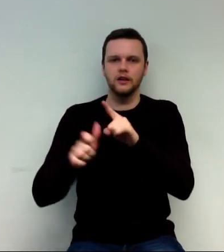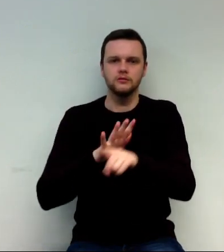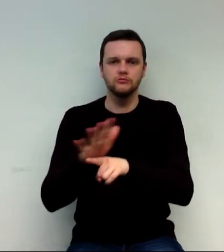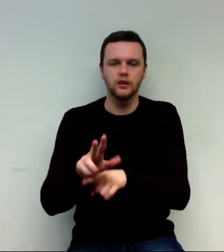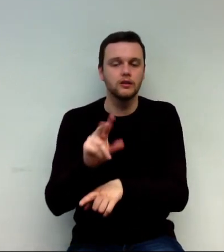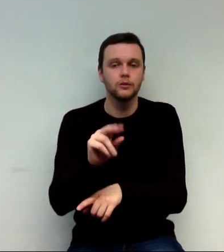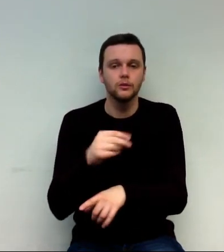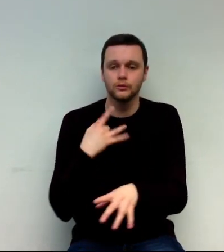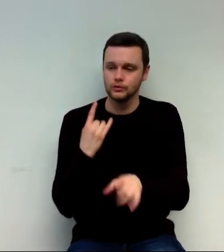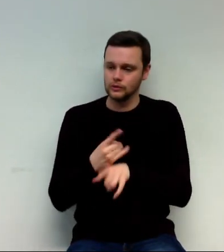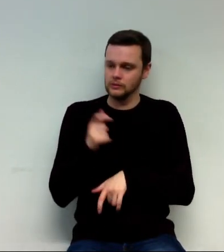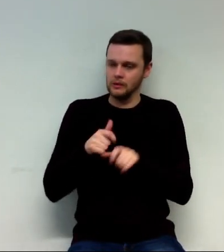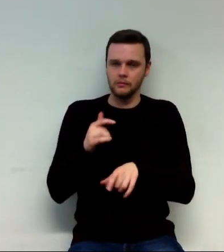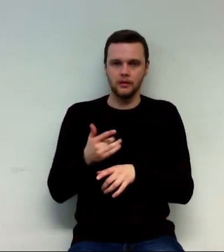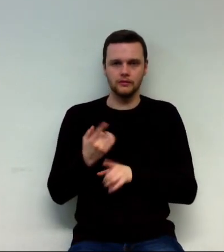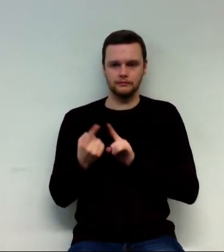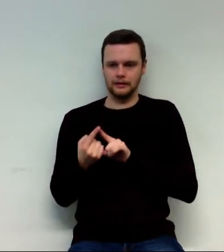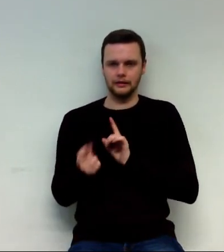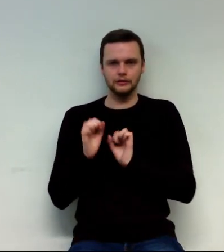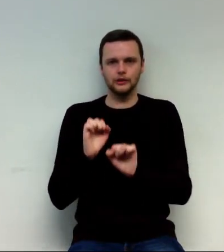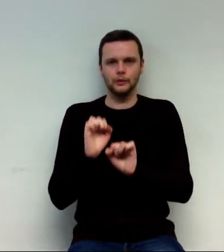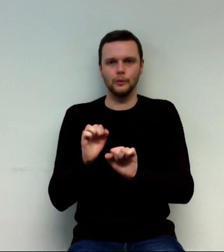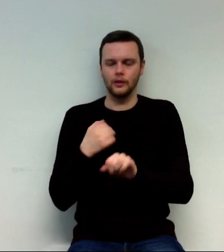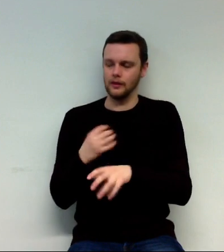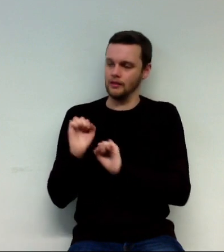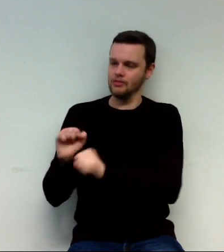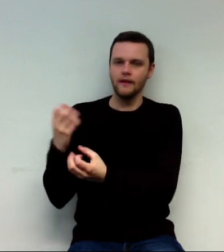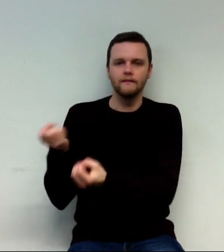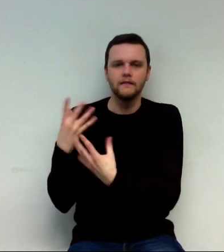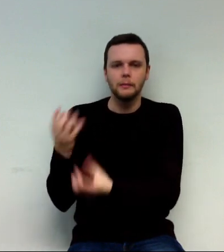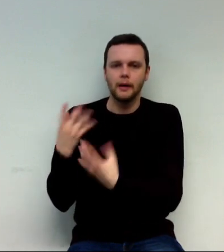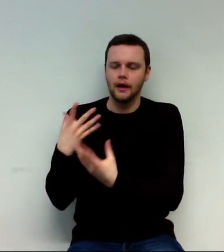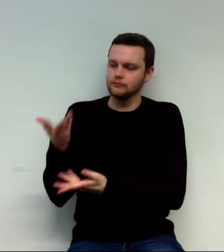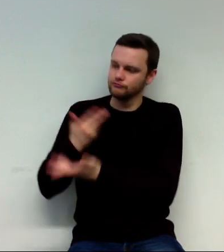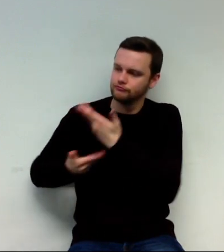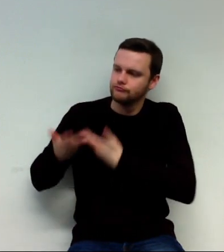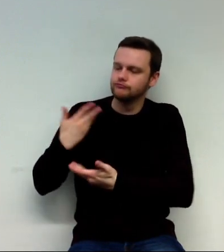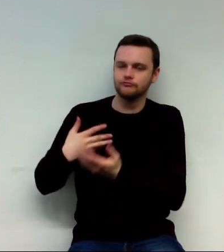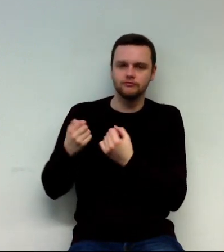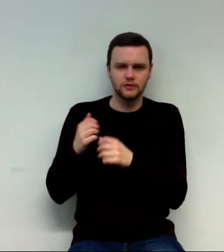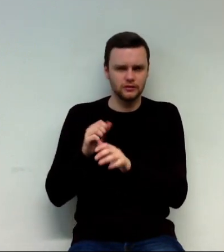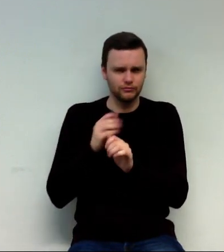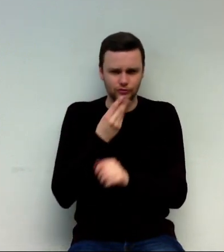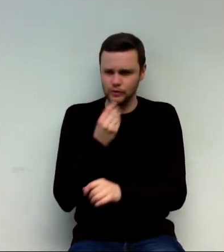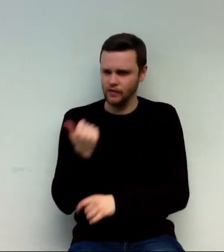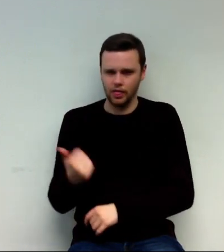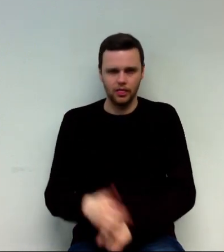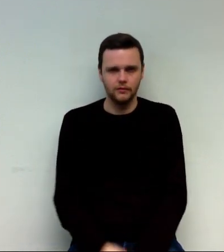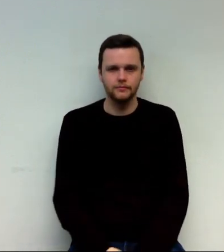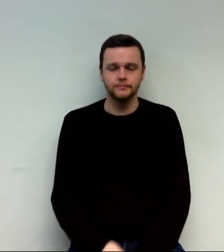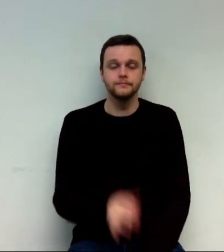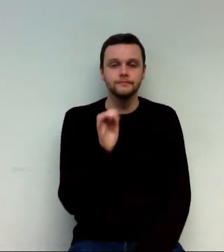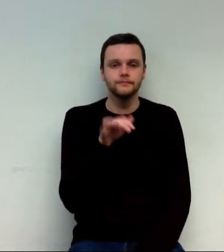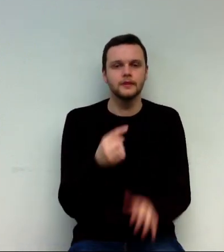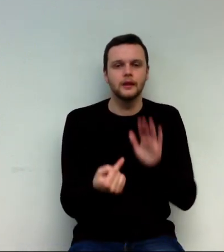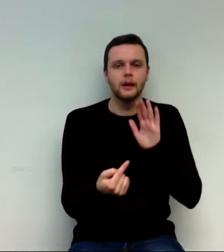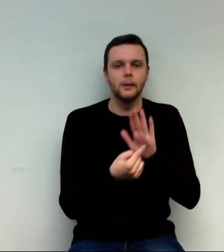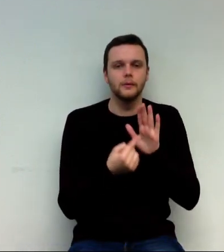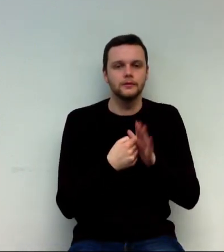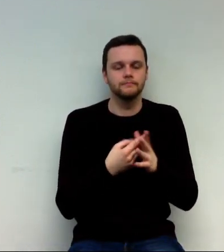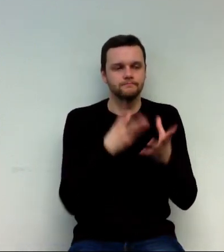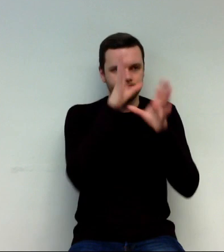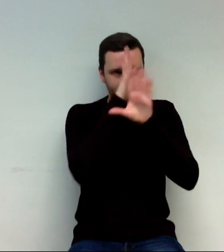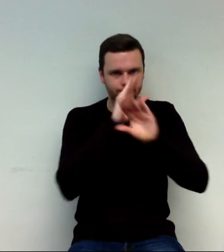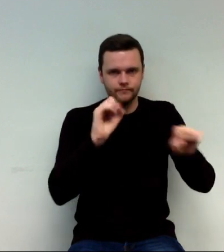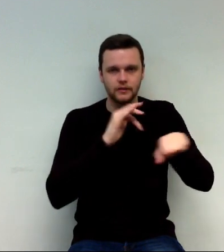who are local to you and get their feedback as early as possible. Yeah, it's important to try to announce your shows as